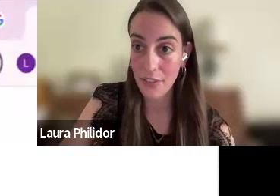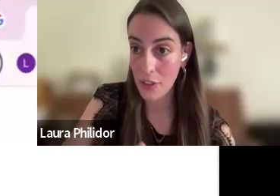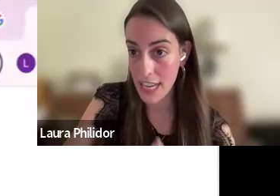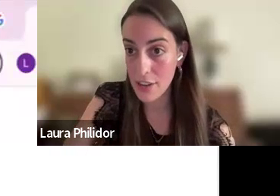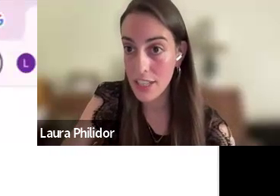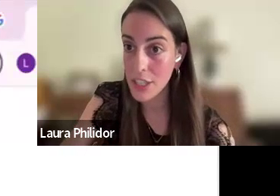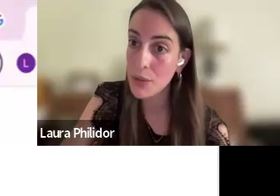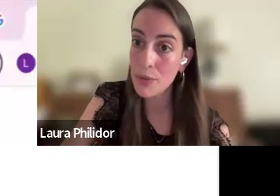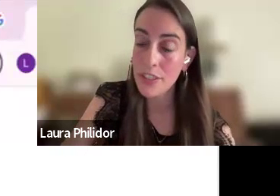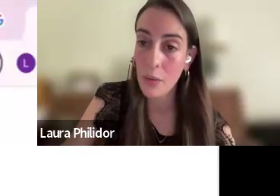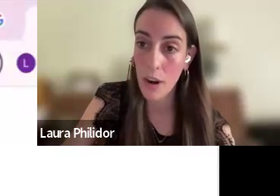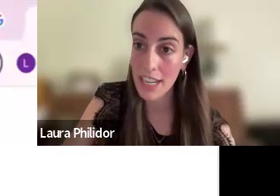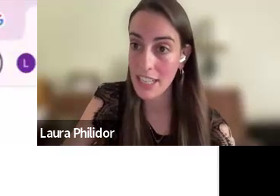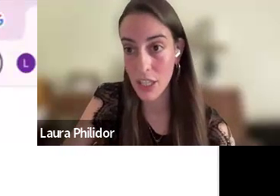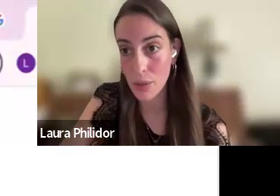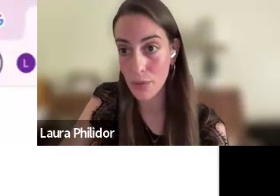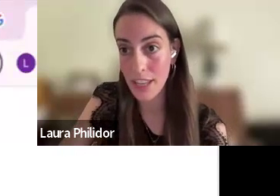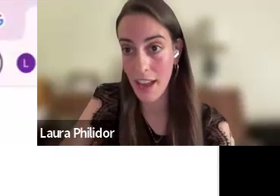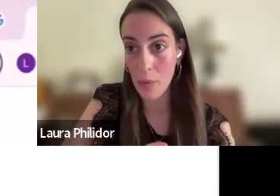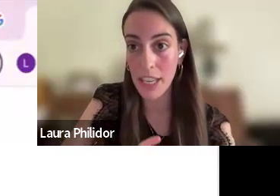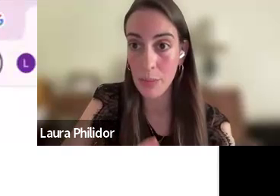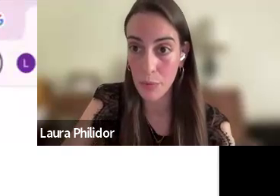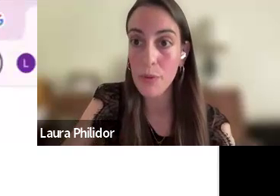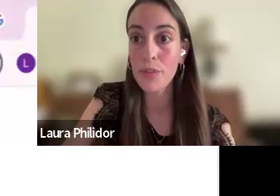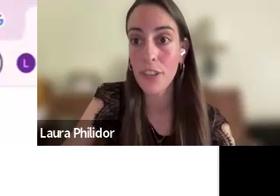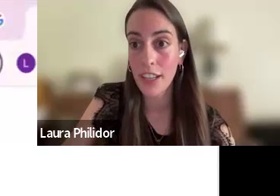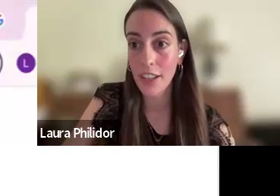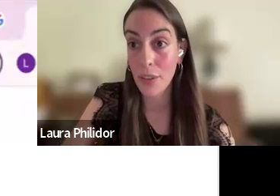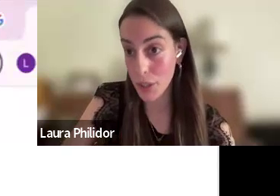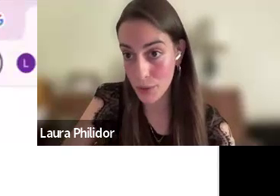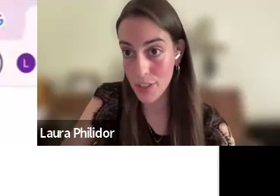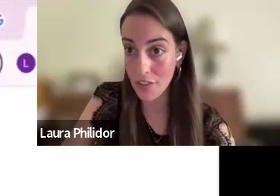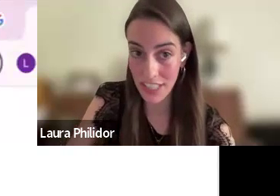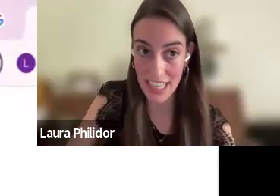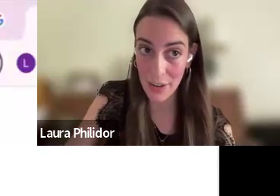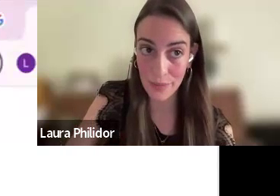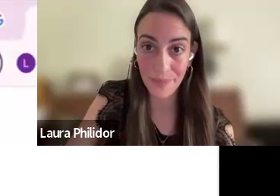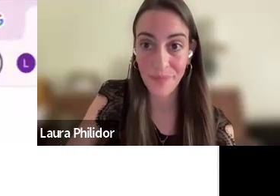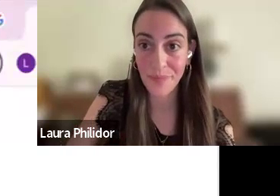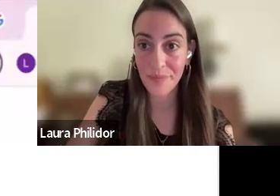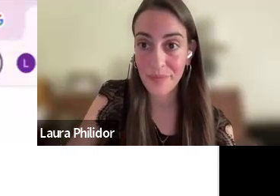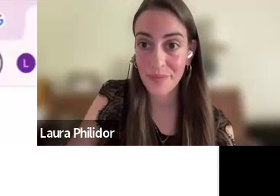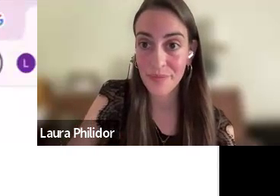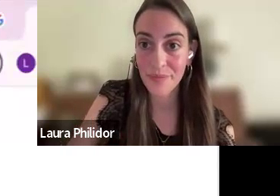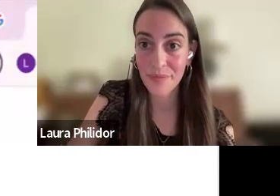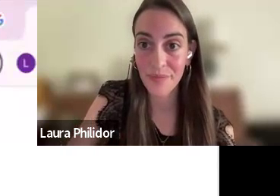of if the letter is used, where it is used, and how we can improve the use of this letter.